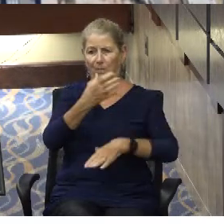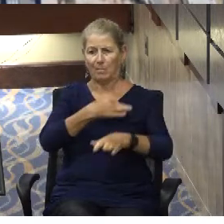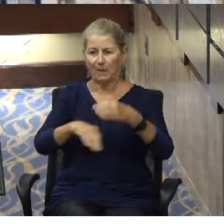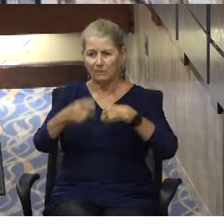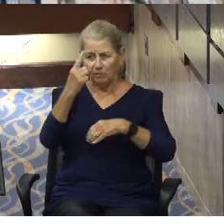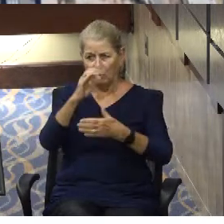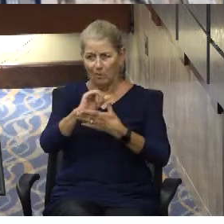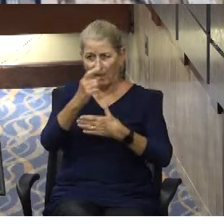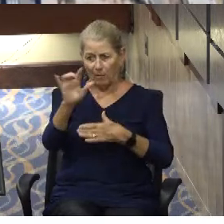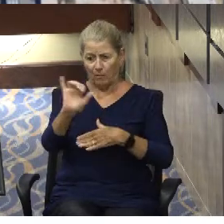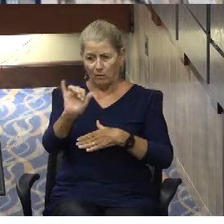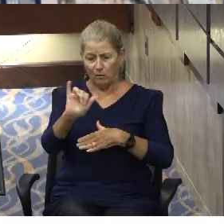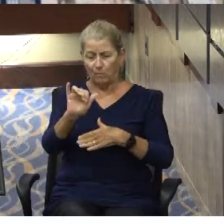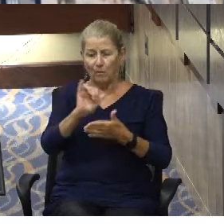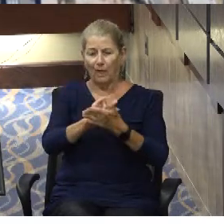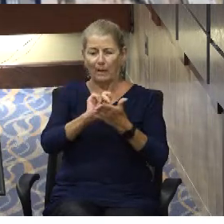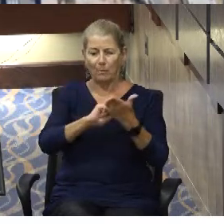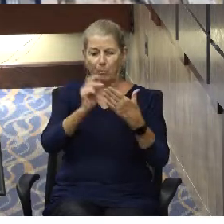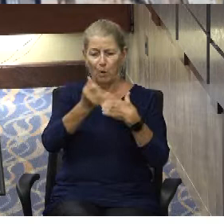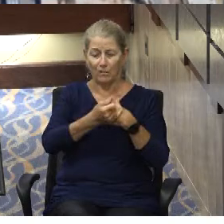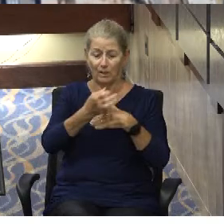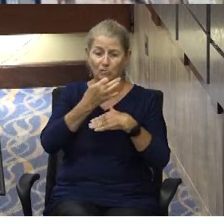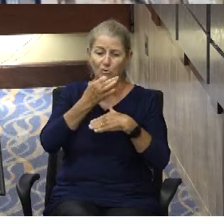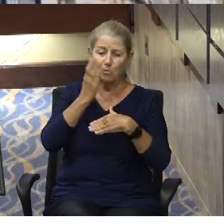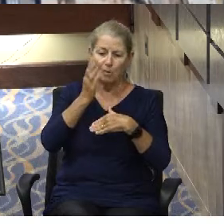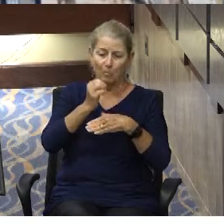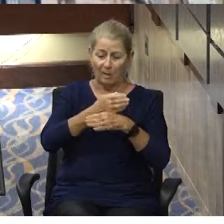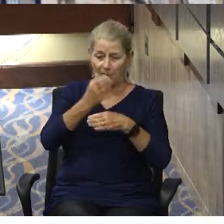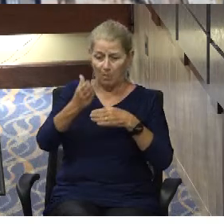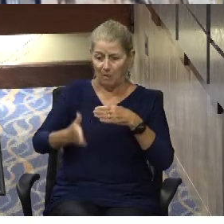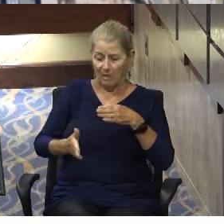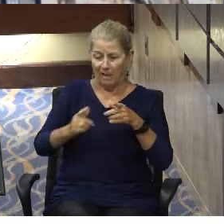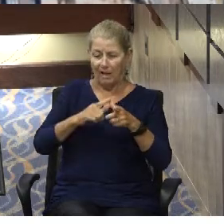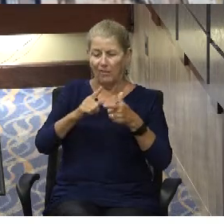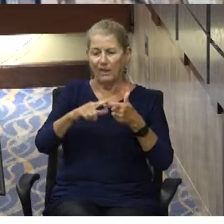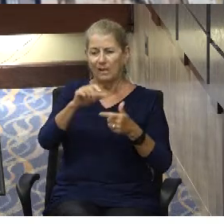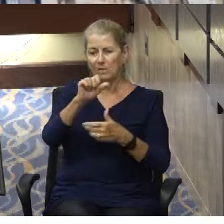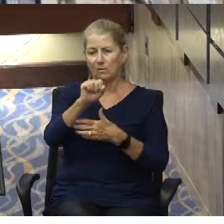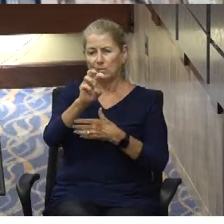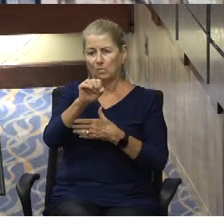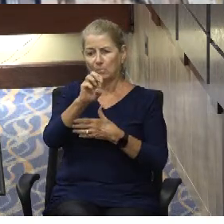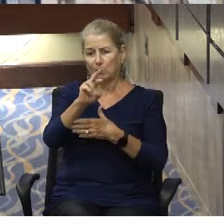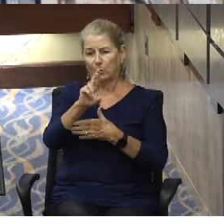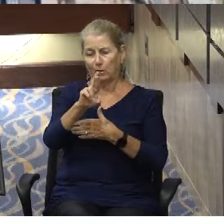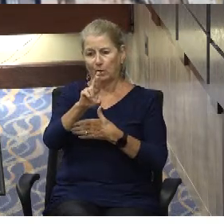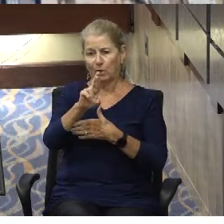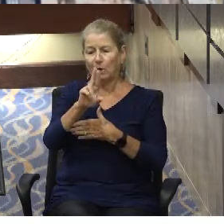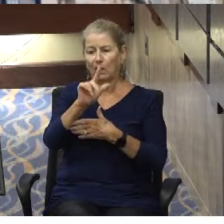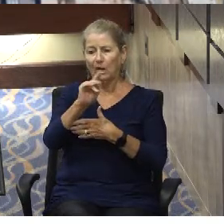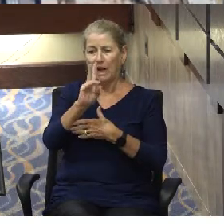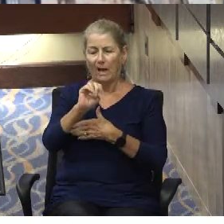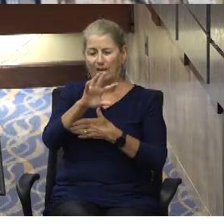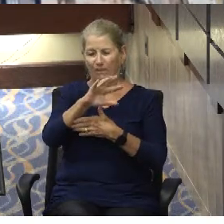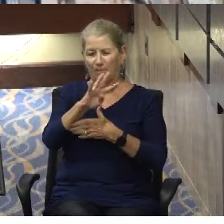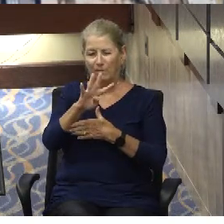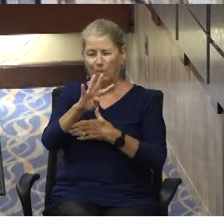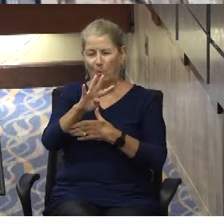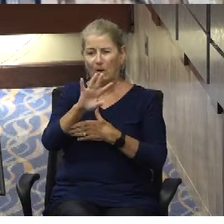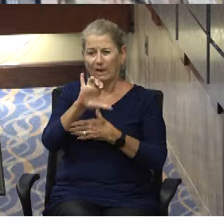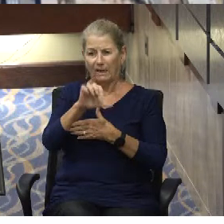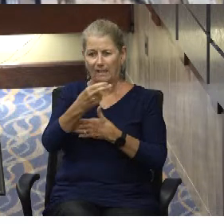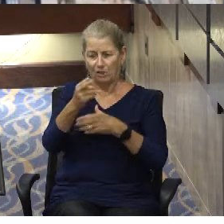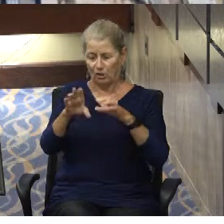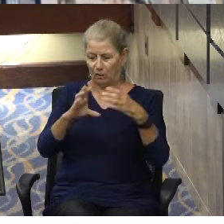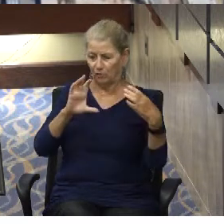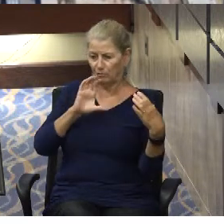That project's almost complete. Then we have the sewer line right here, which is a 54-inch sewer line. And